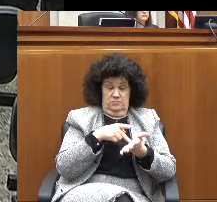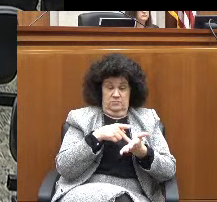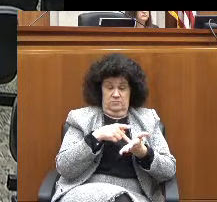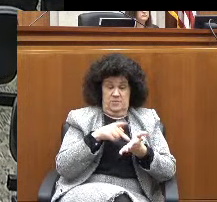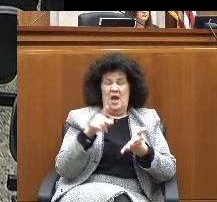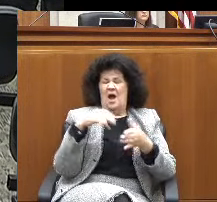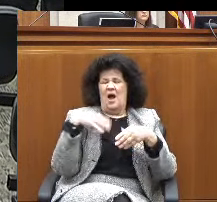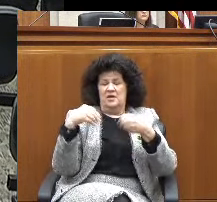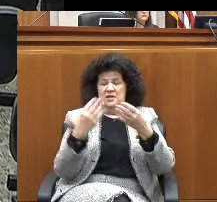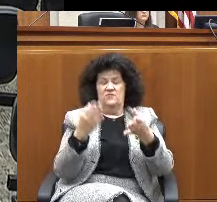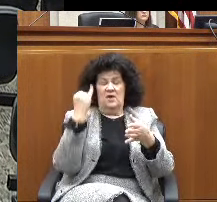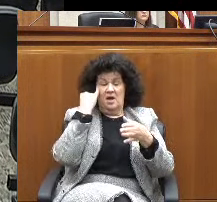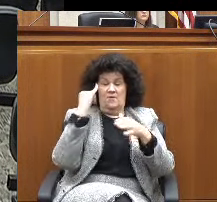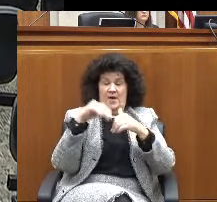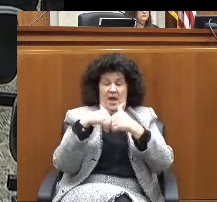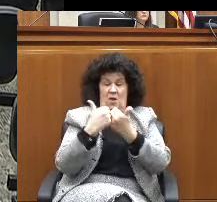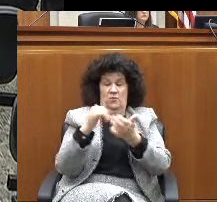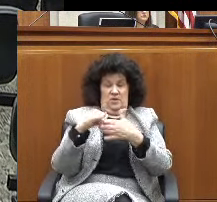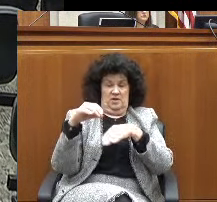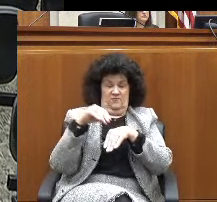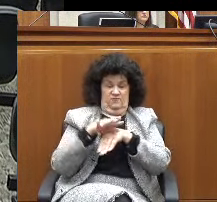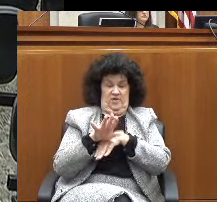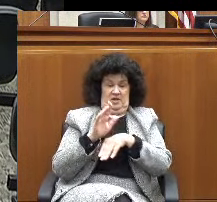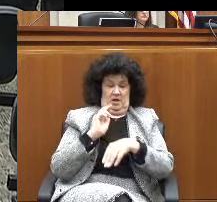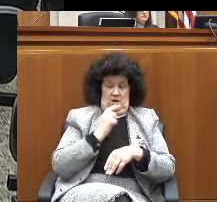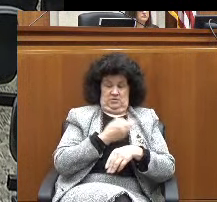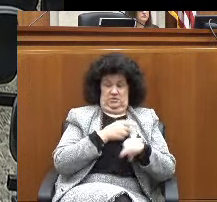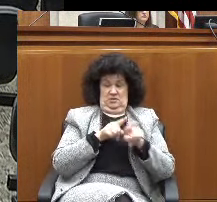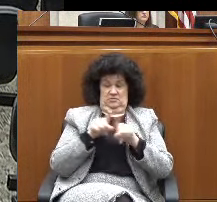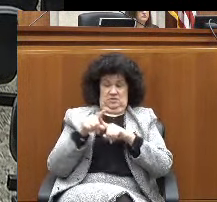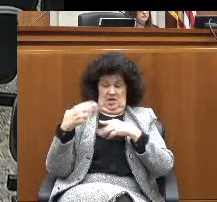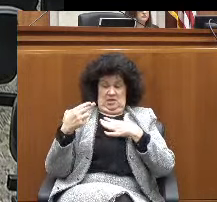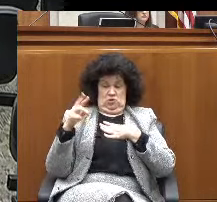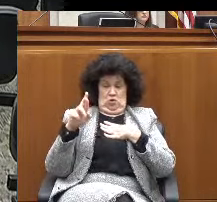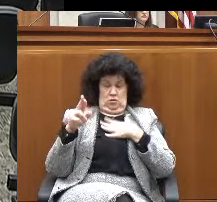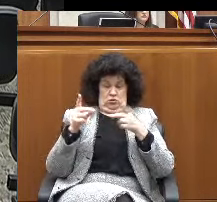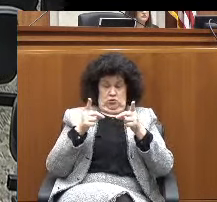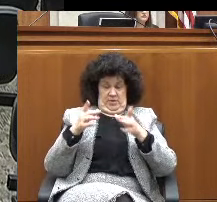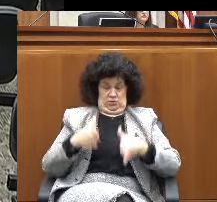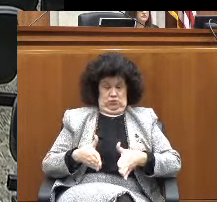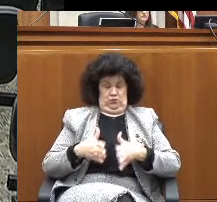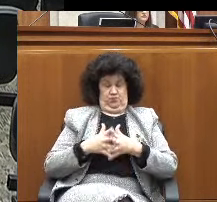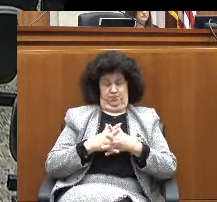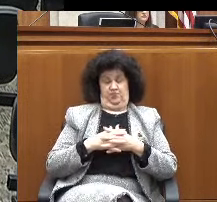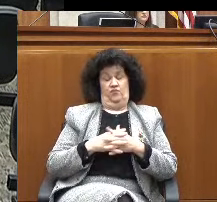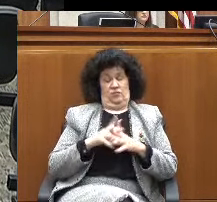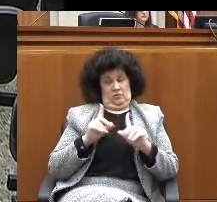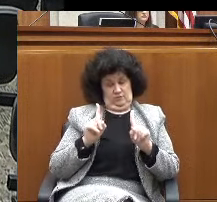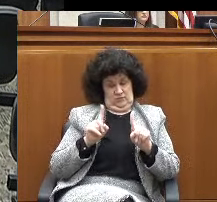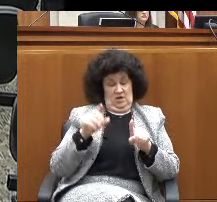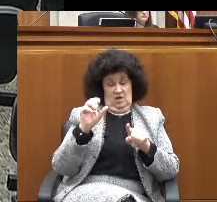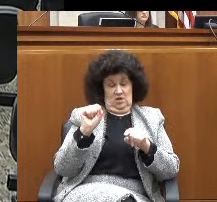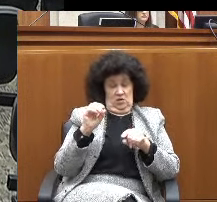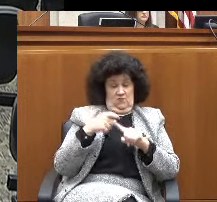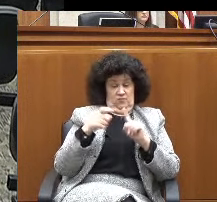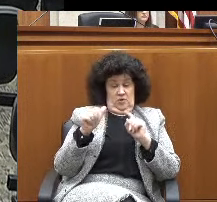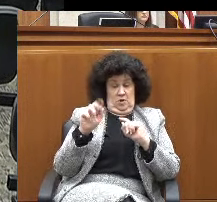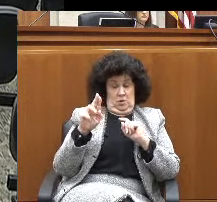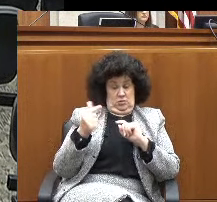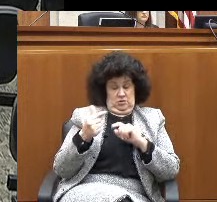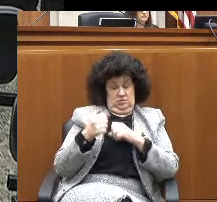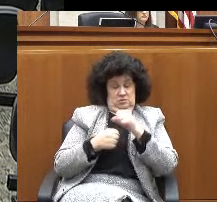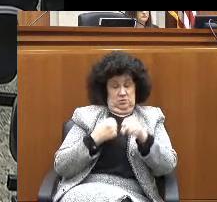want to give you a snapshot of how it affects us as HR directors on the application and recruitment side. So from August